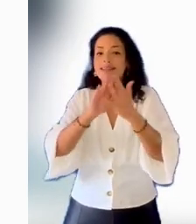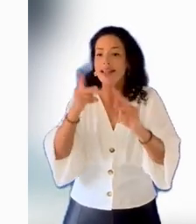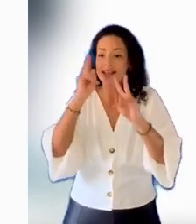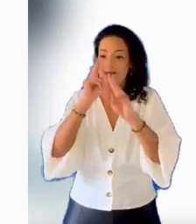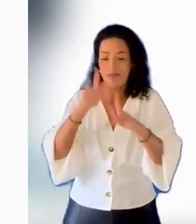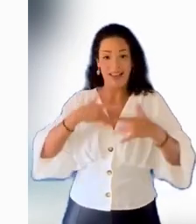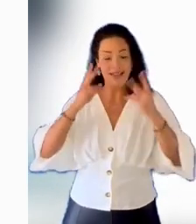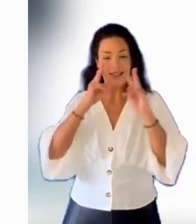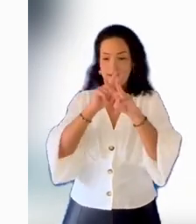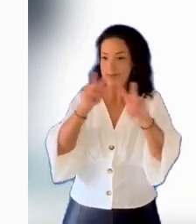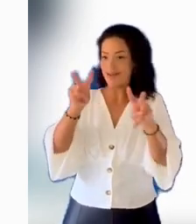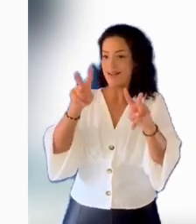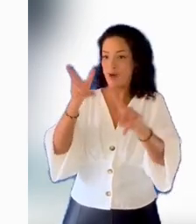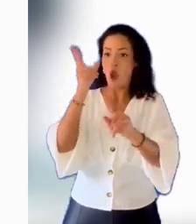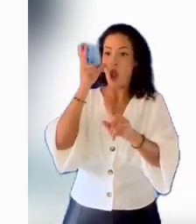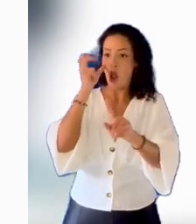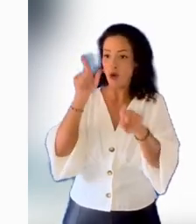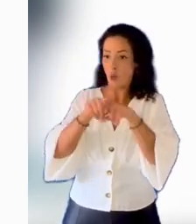valued, no matter what.